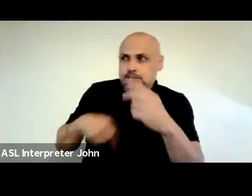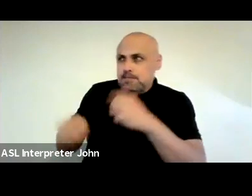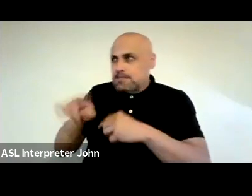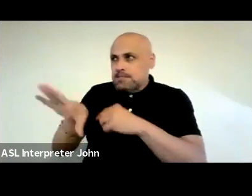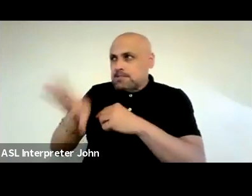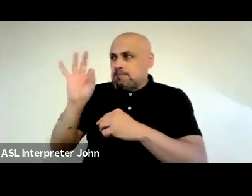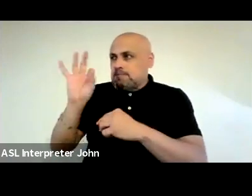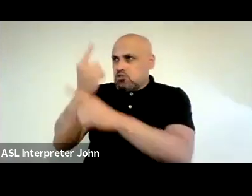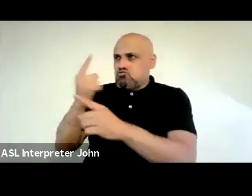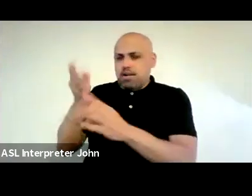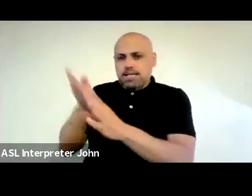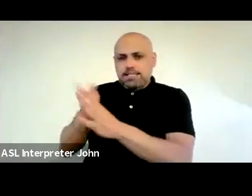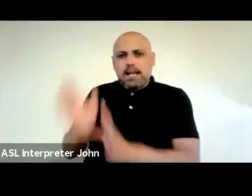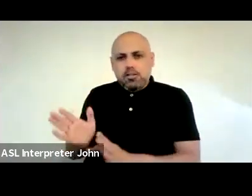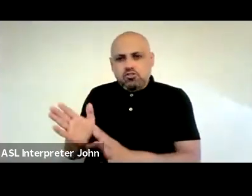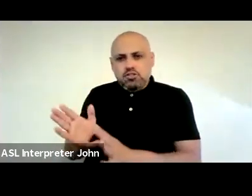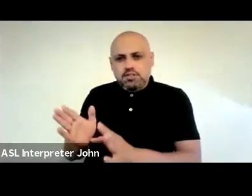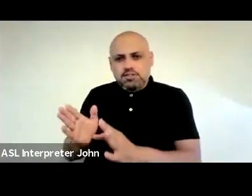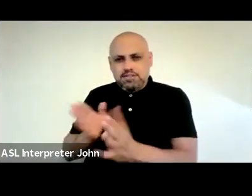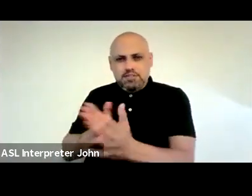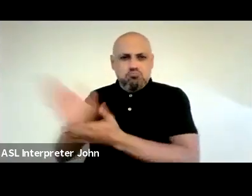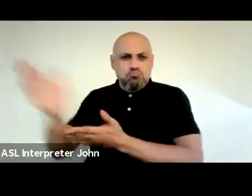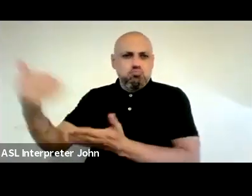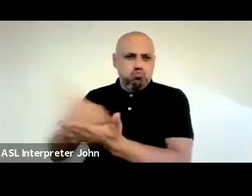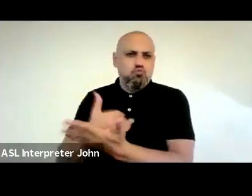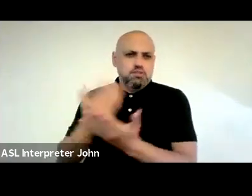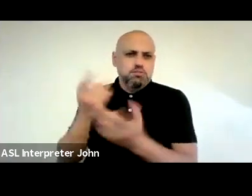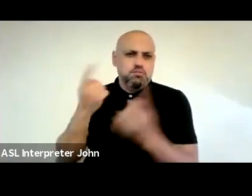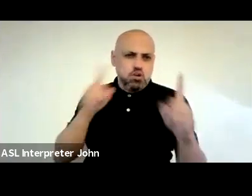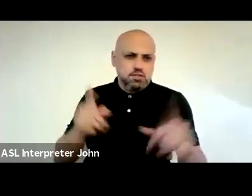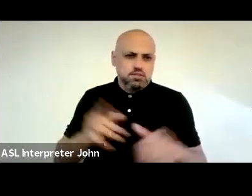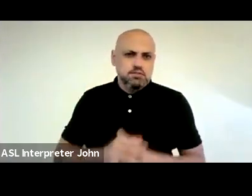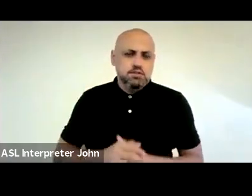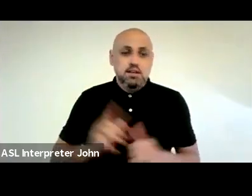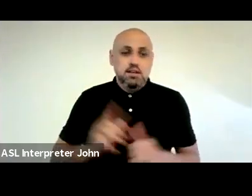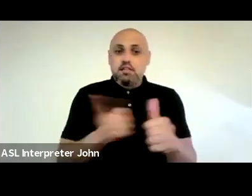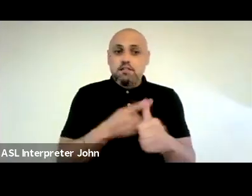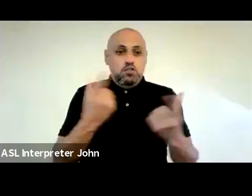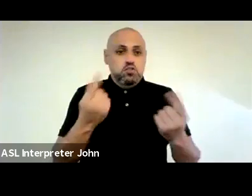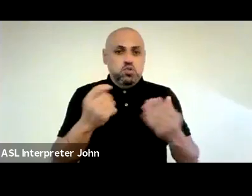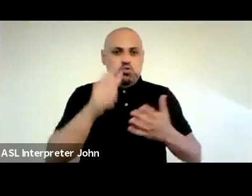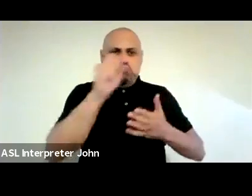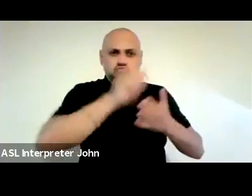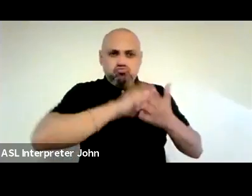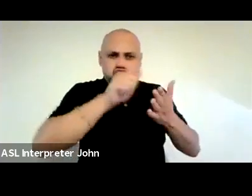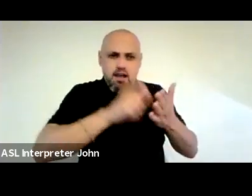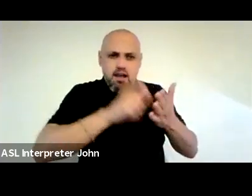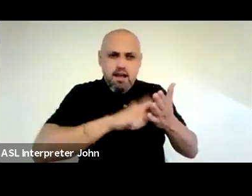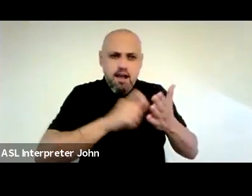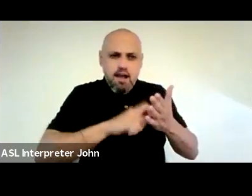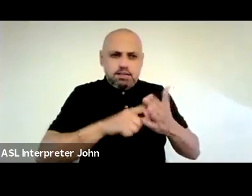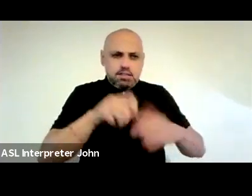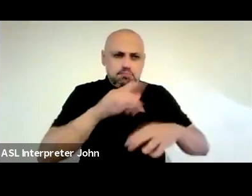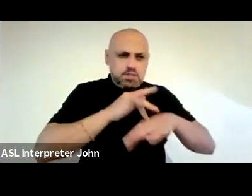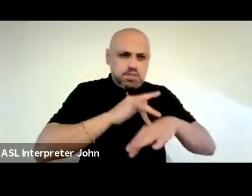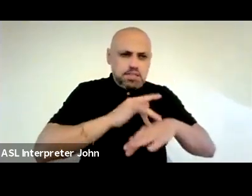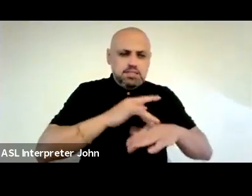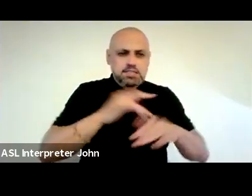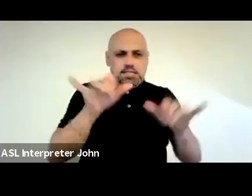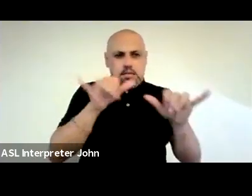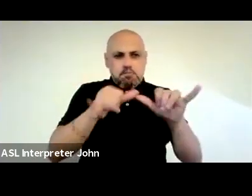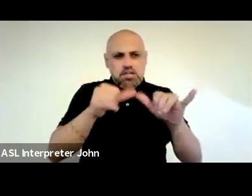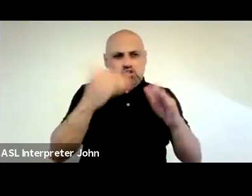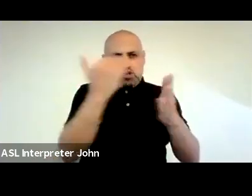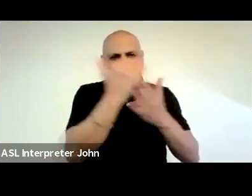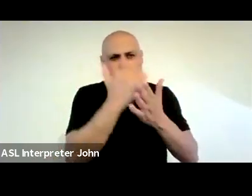ways. The first task was to begin scripting, writing out the obsessions and measuring the levels of anxiety, also known as